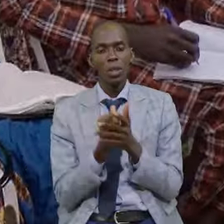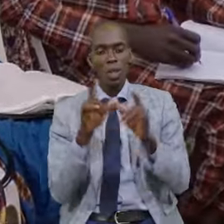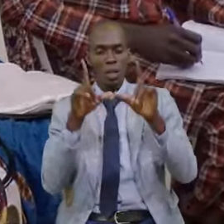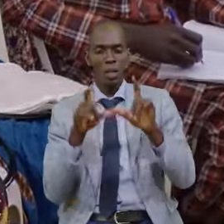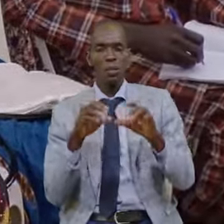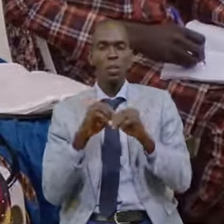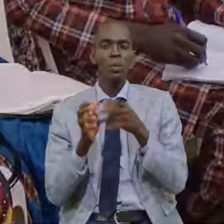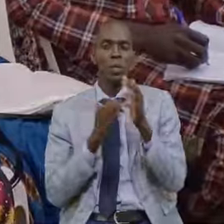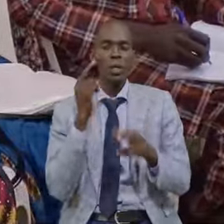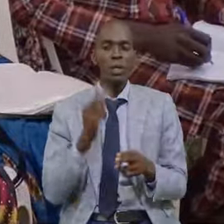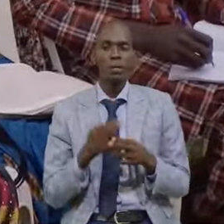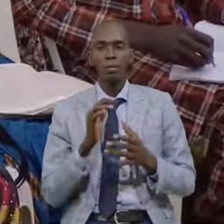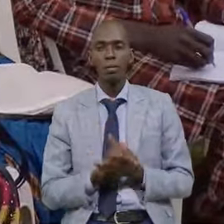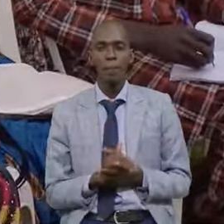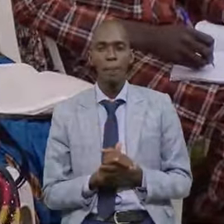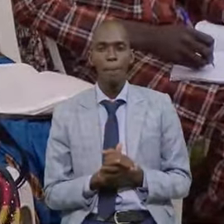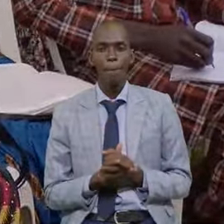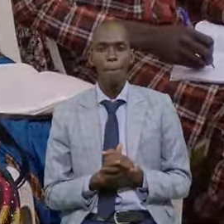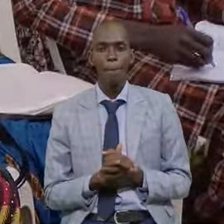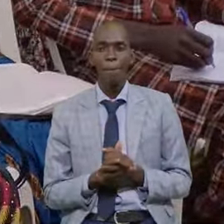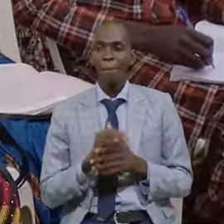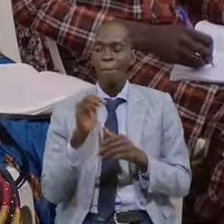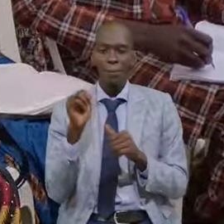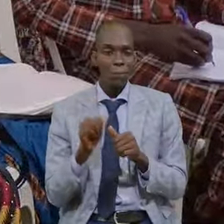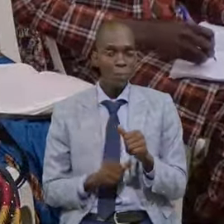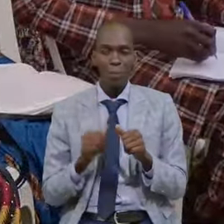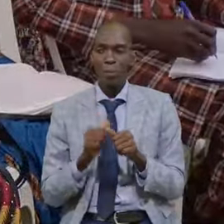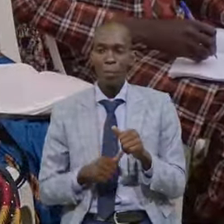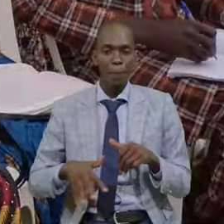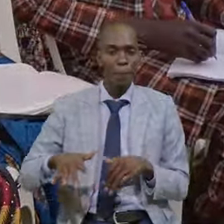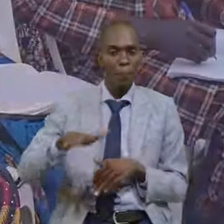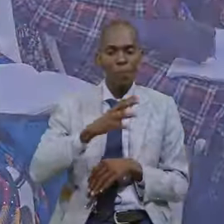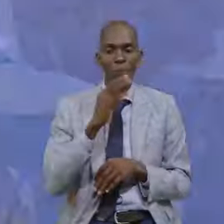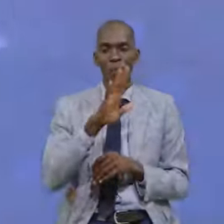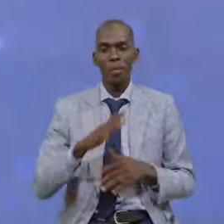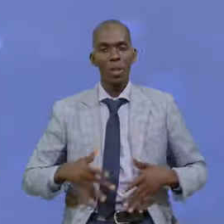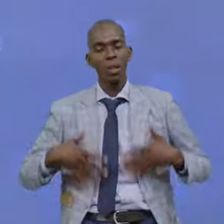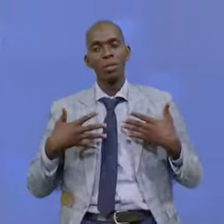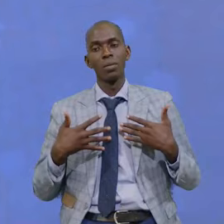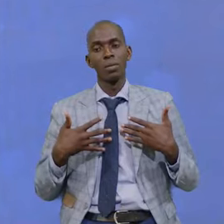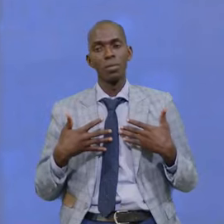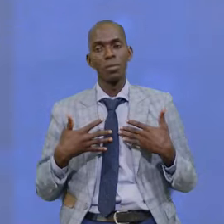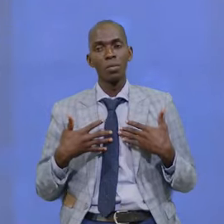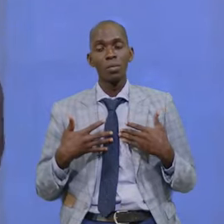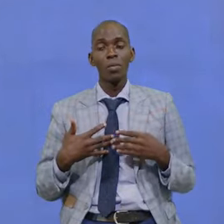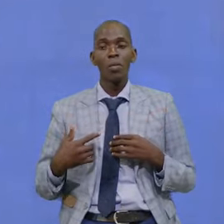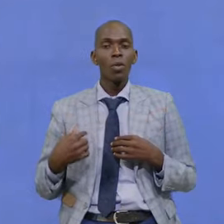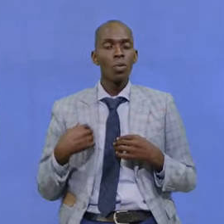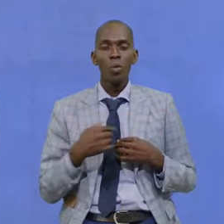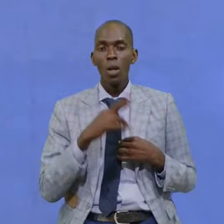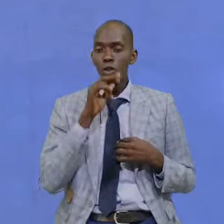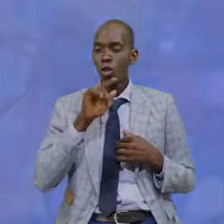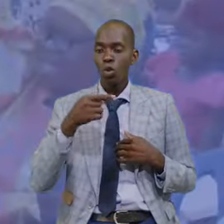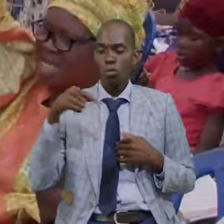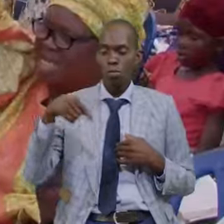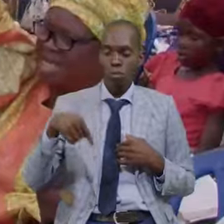Jesus' name. Every area of your life, we're not going down, we're going